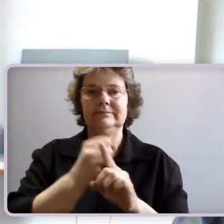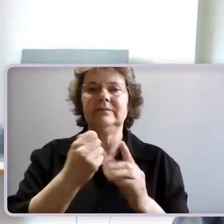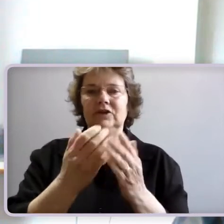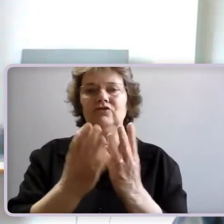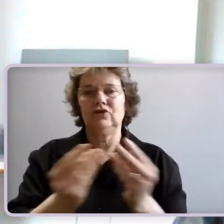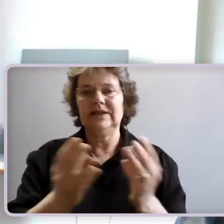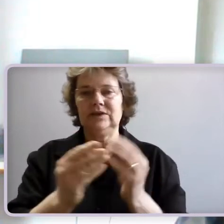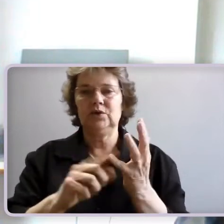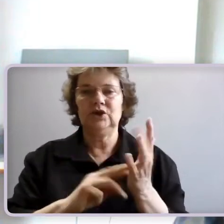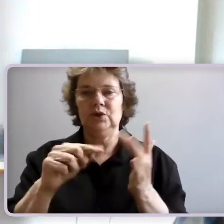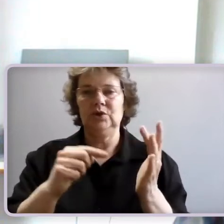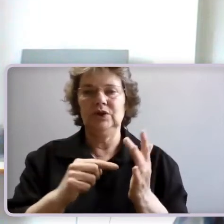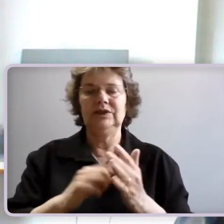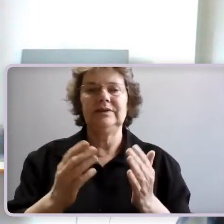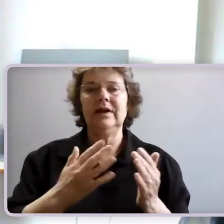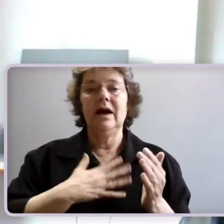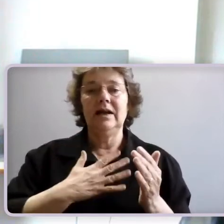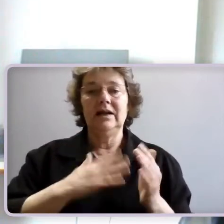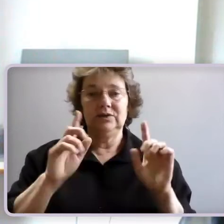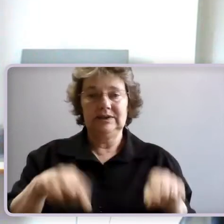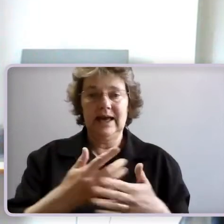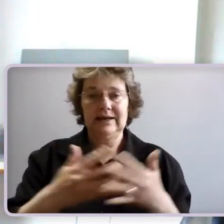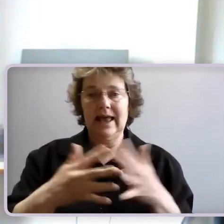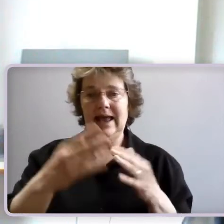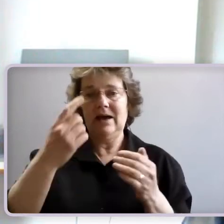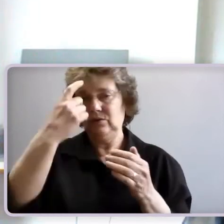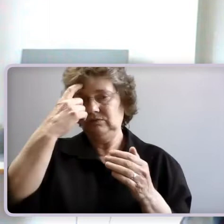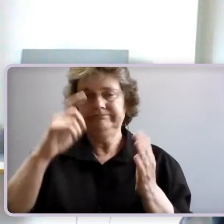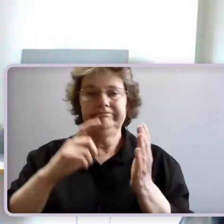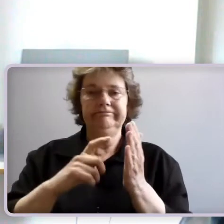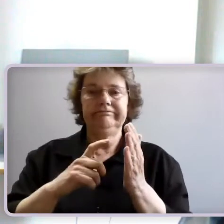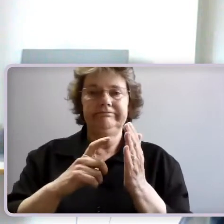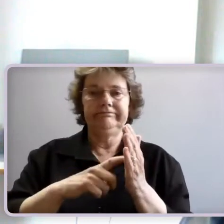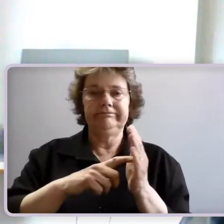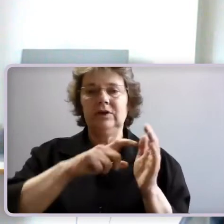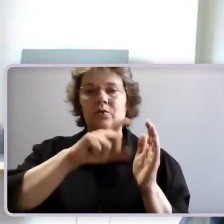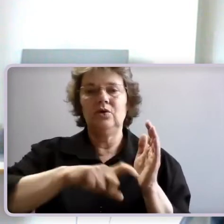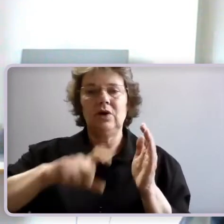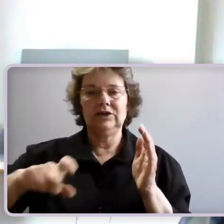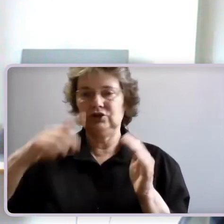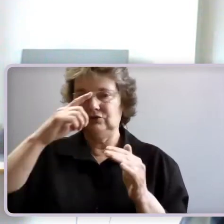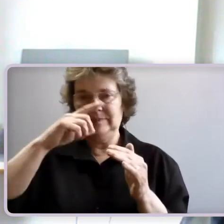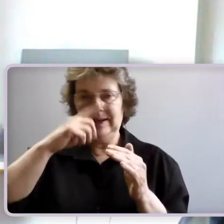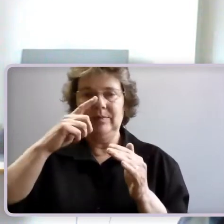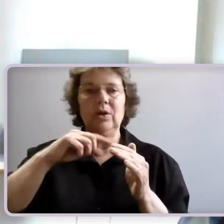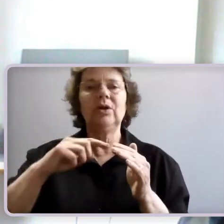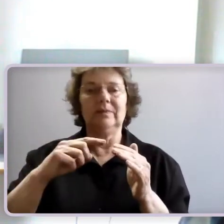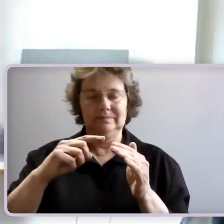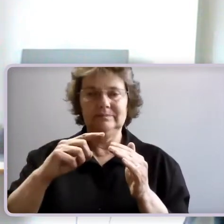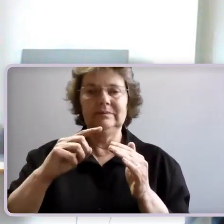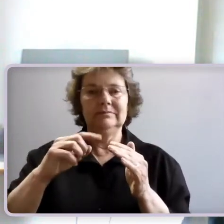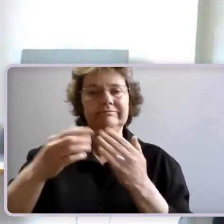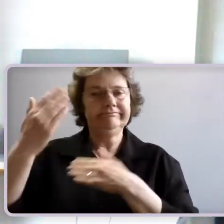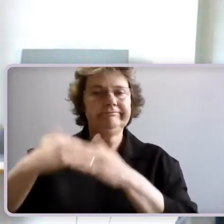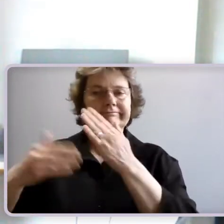acknowledging the Wurundjeri people of the Kulin Nation, the traditional custodians on the land on which I'm coming from today, and pay my respects to the